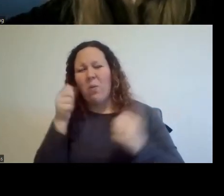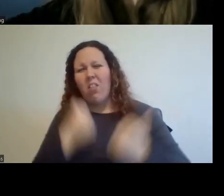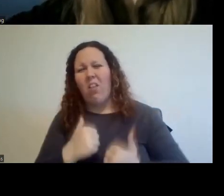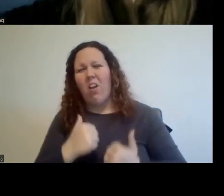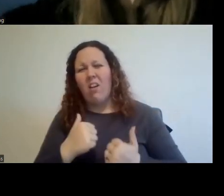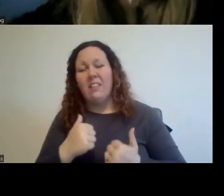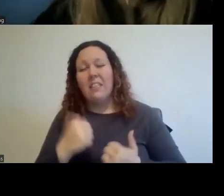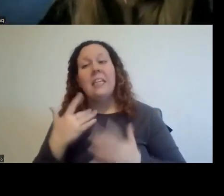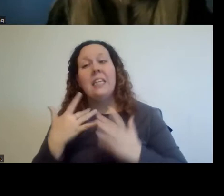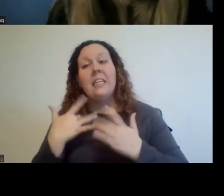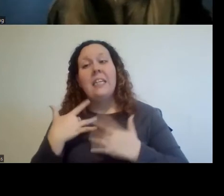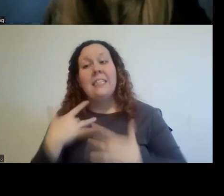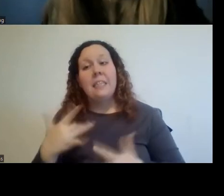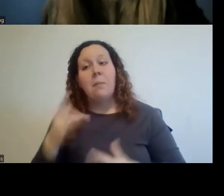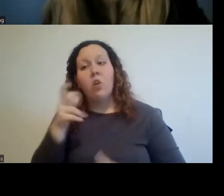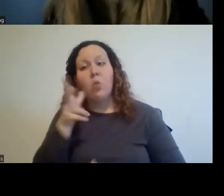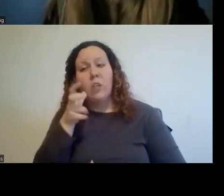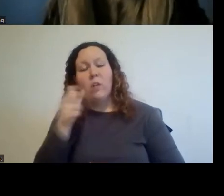hearing.